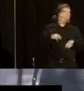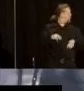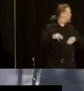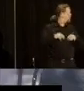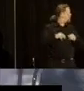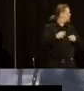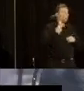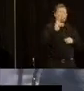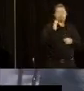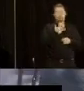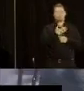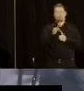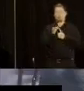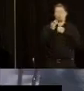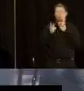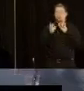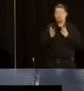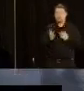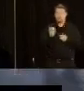have here for you.